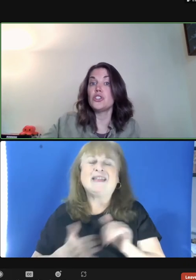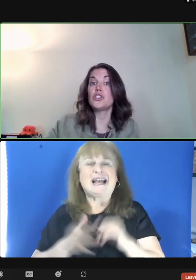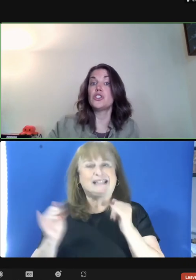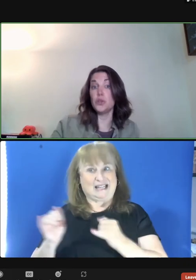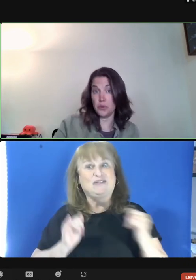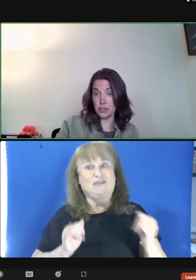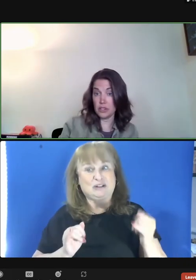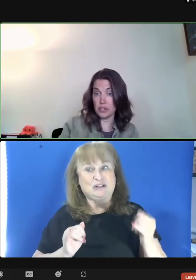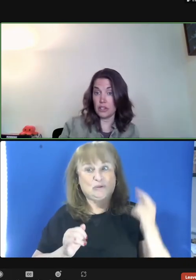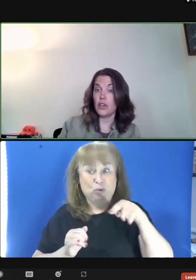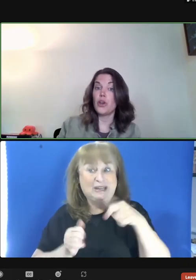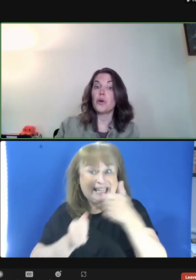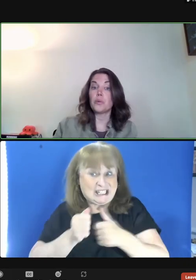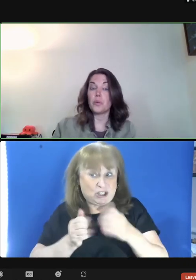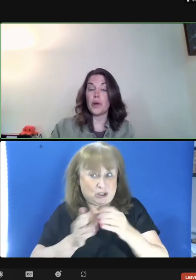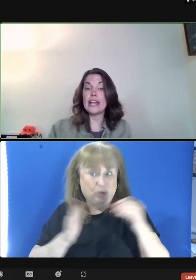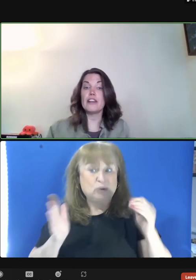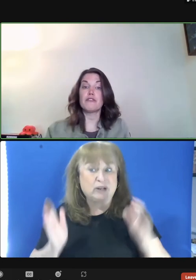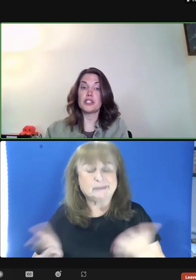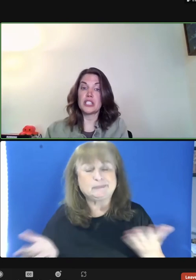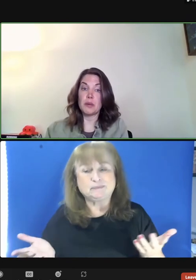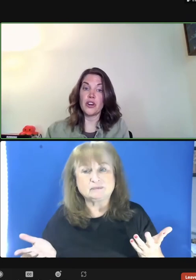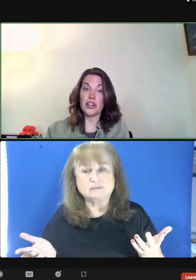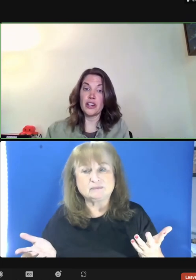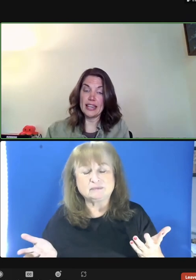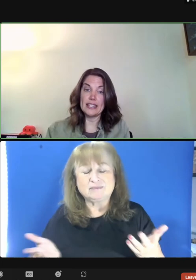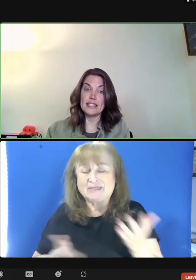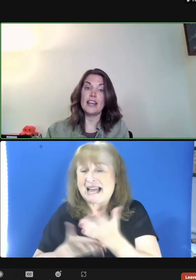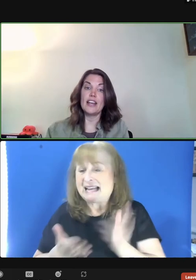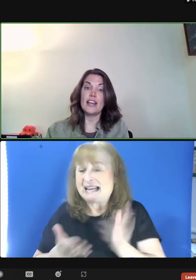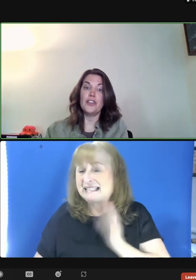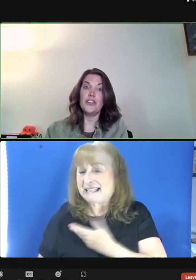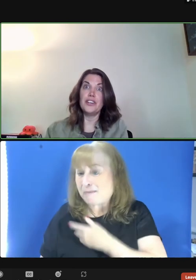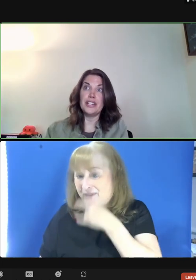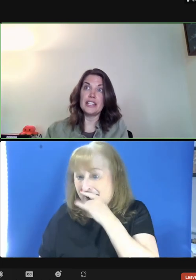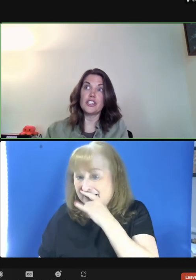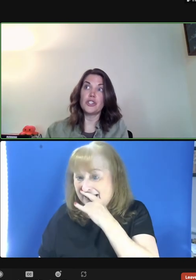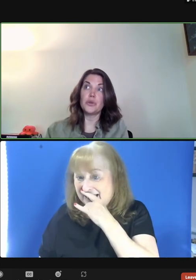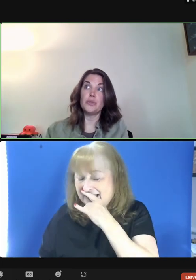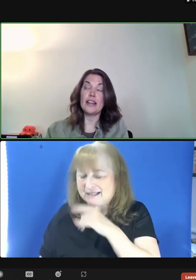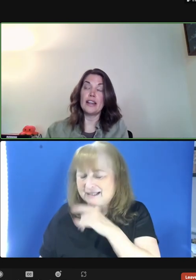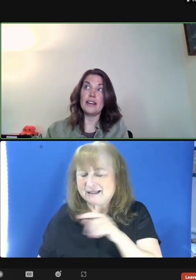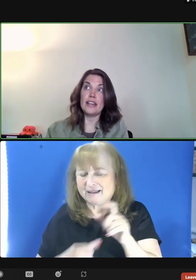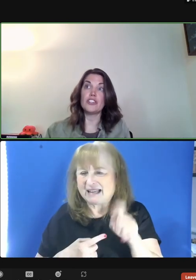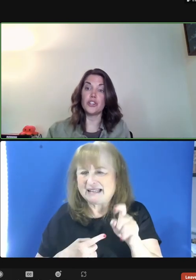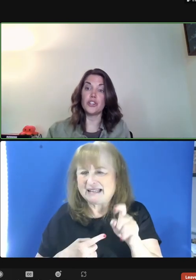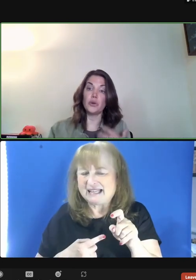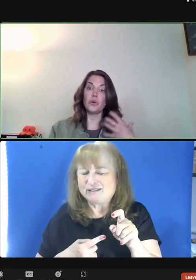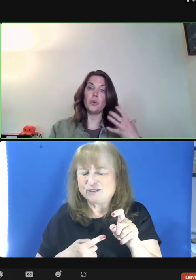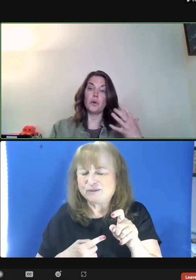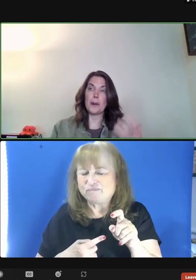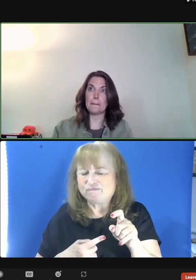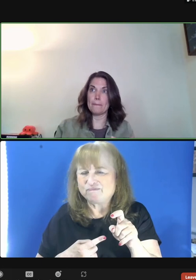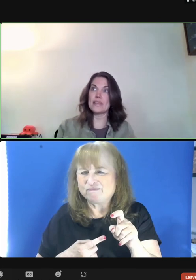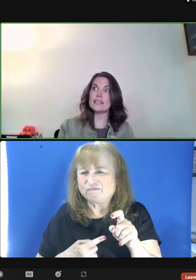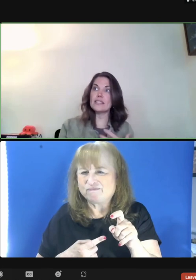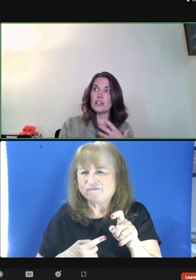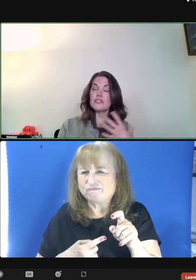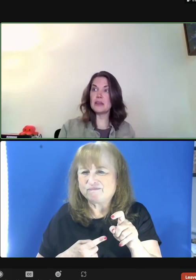individual to the student, right? For some of our kids, they need